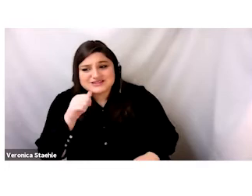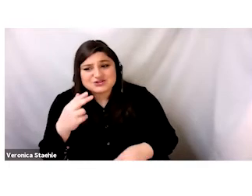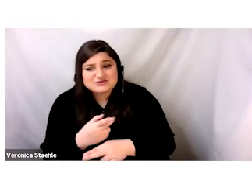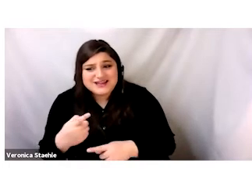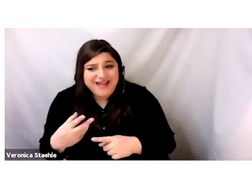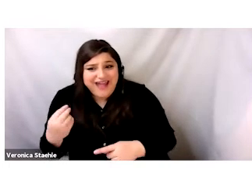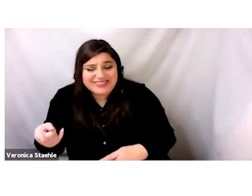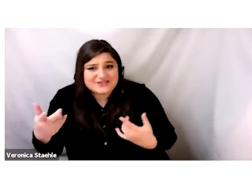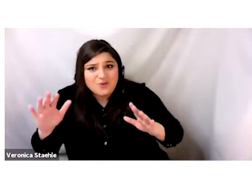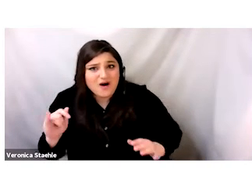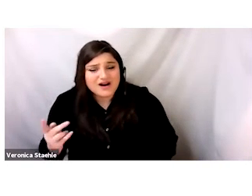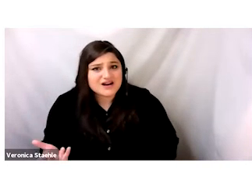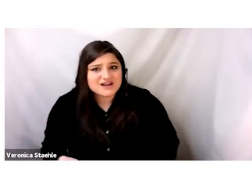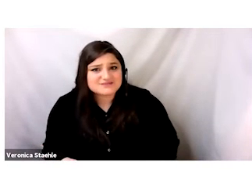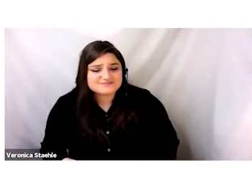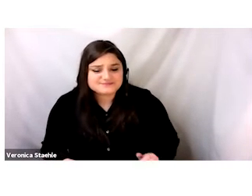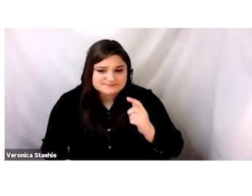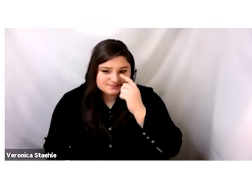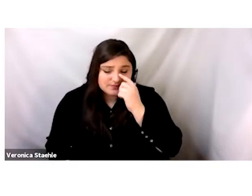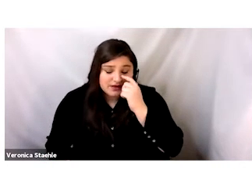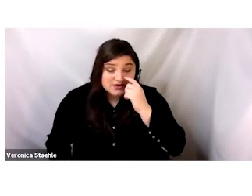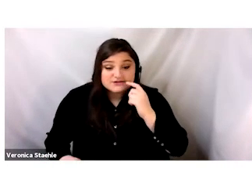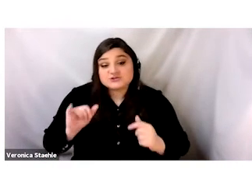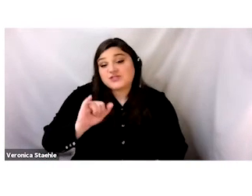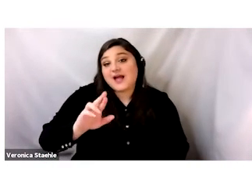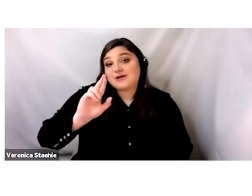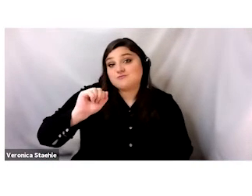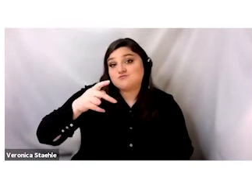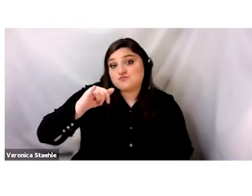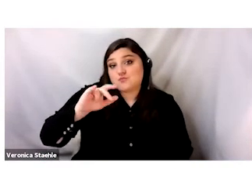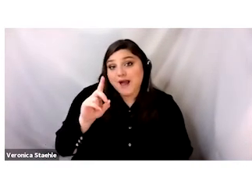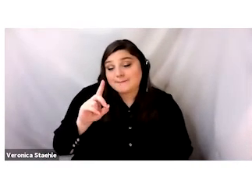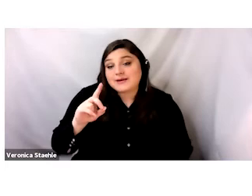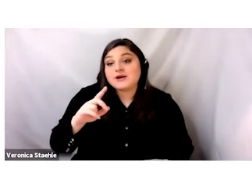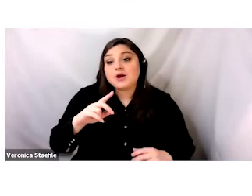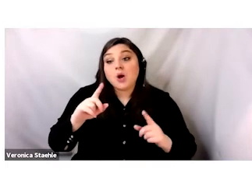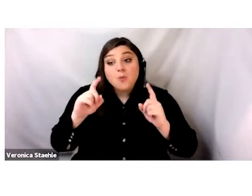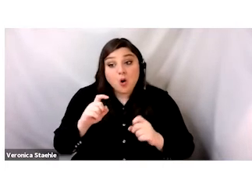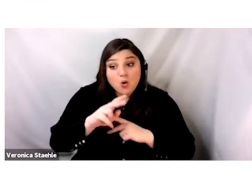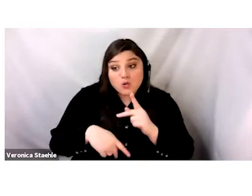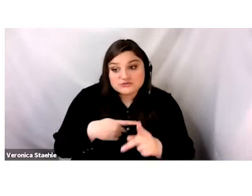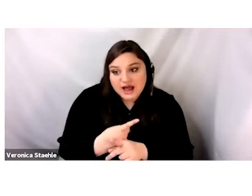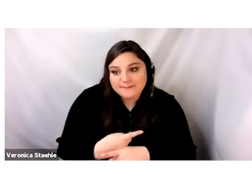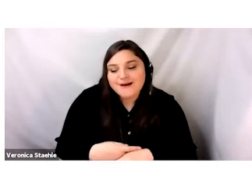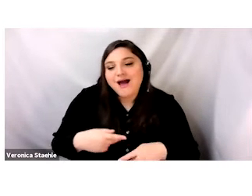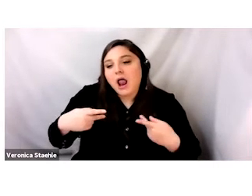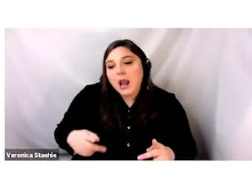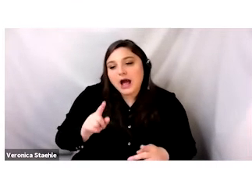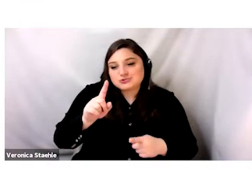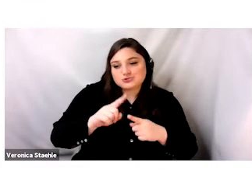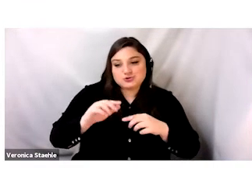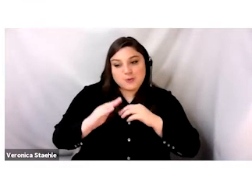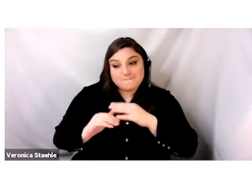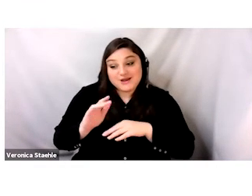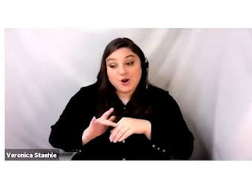it. So rapid prototyping allows you to test earlier. It allows you to really build. I believe